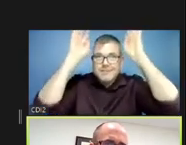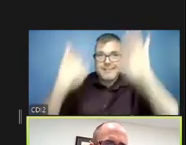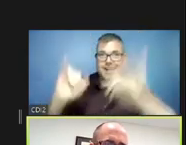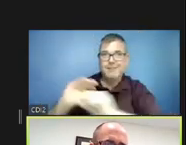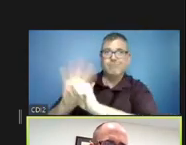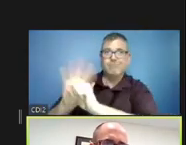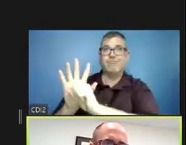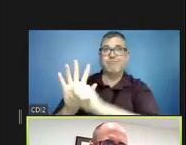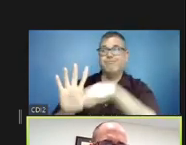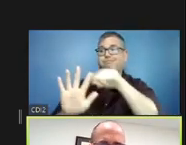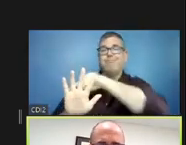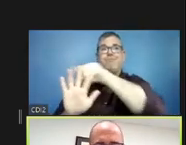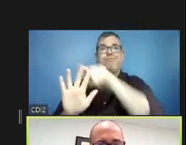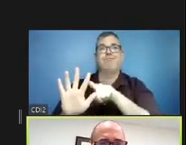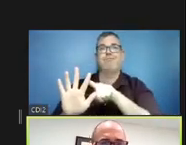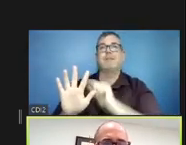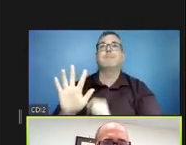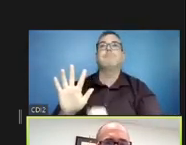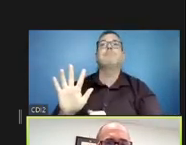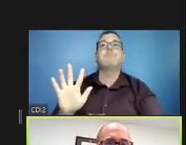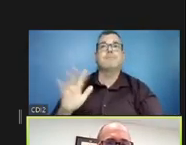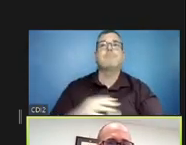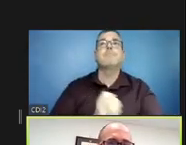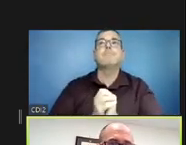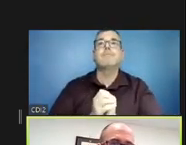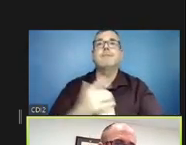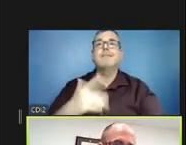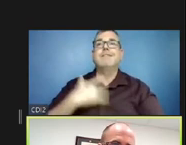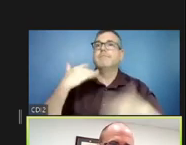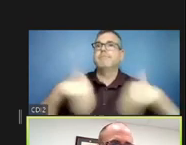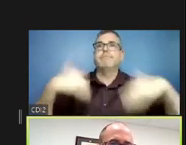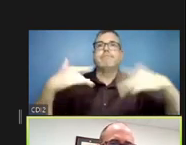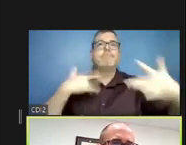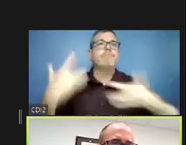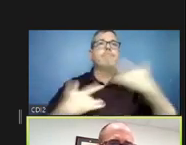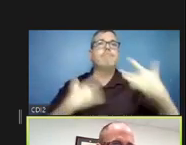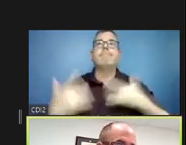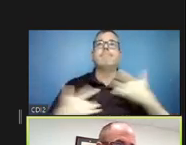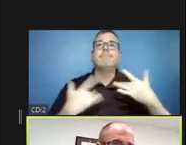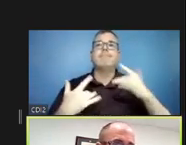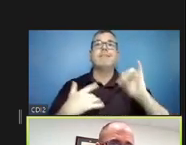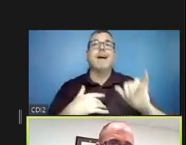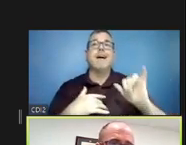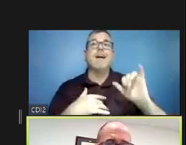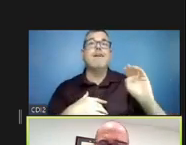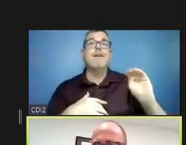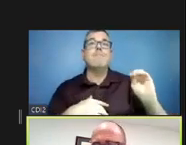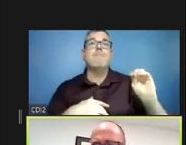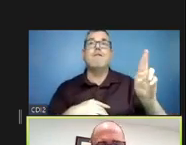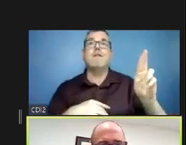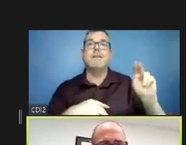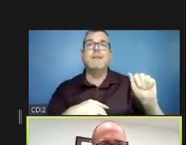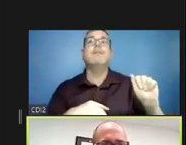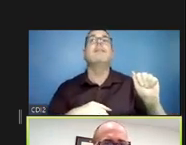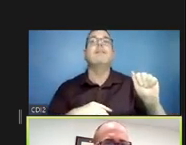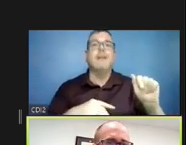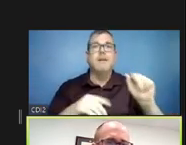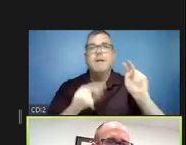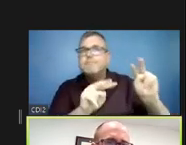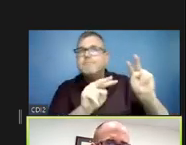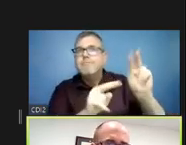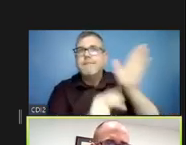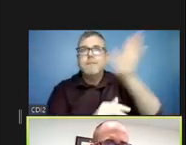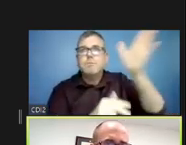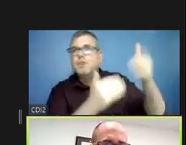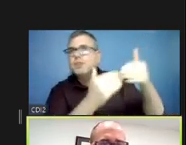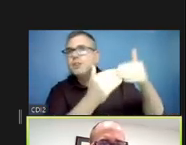provide in terms of future future emerging communicable diseases or other sort of neglected